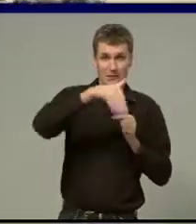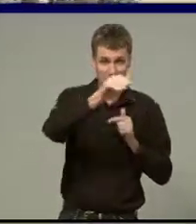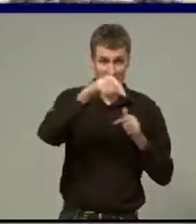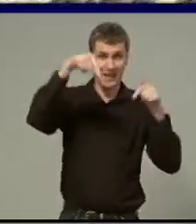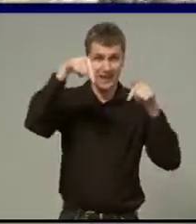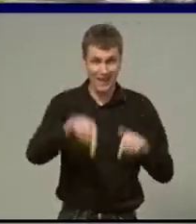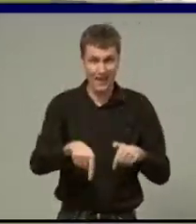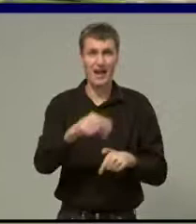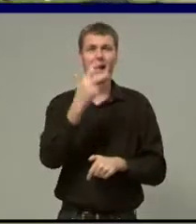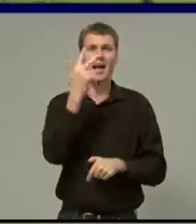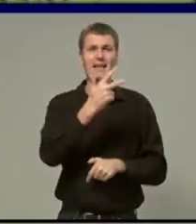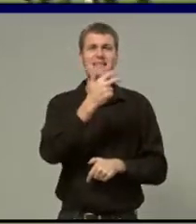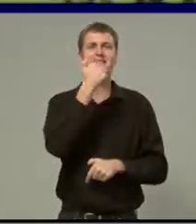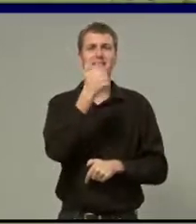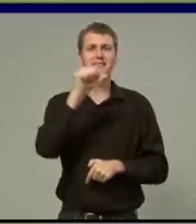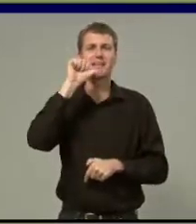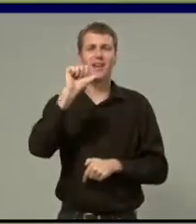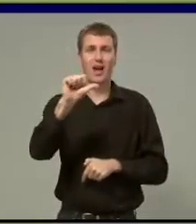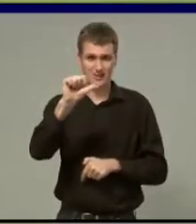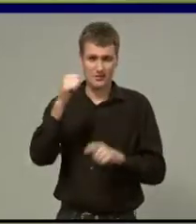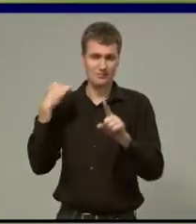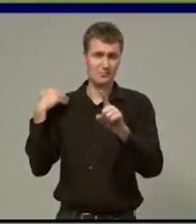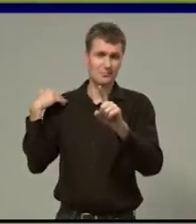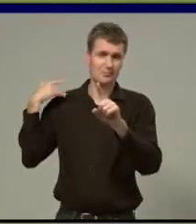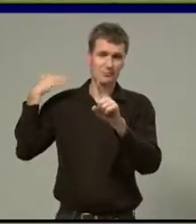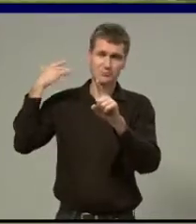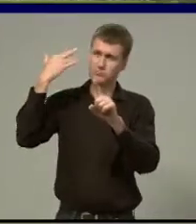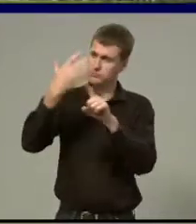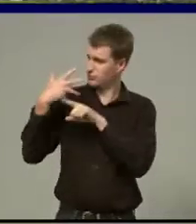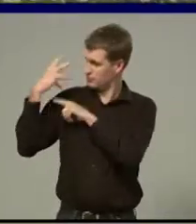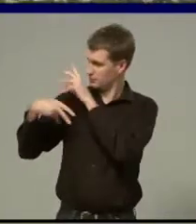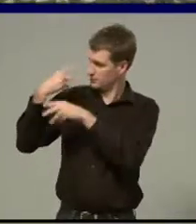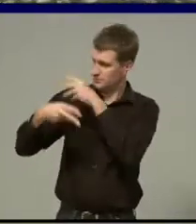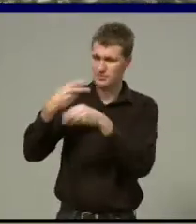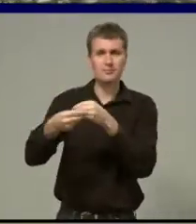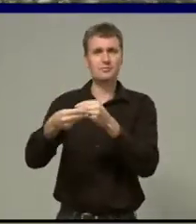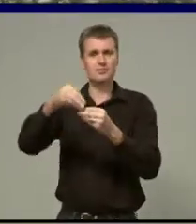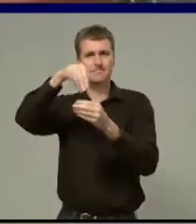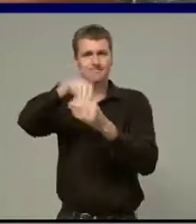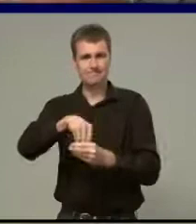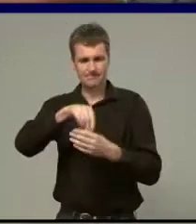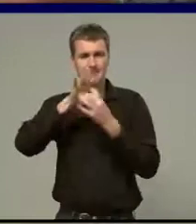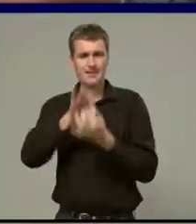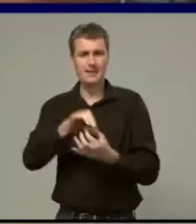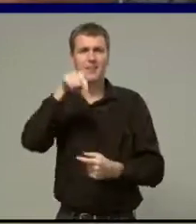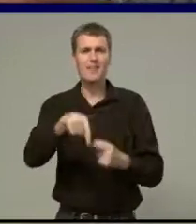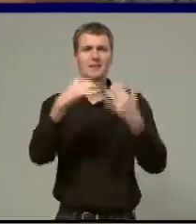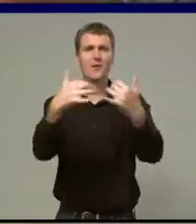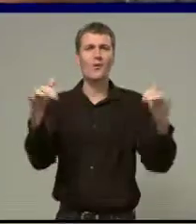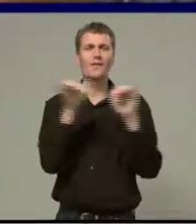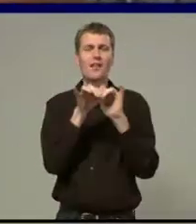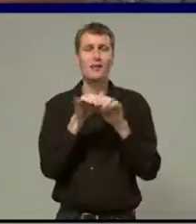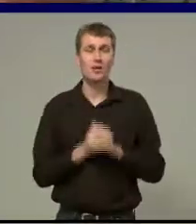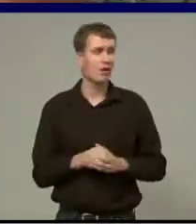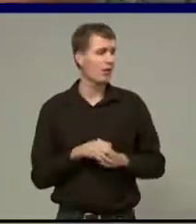right here in 1869. History remains on this oval. This is absolutely ideal.